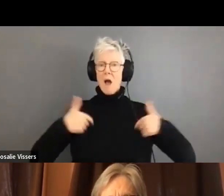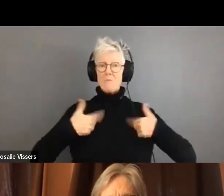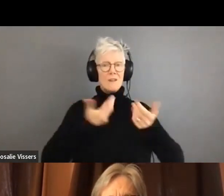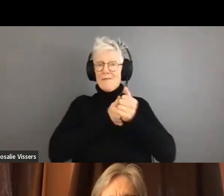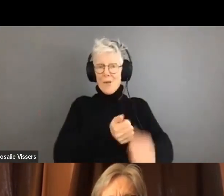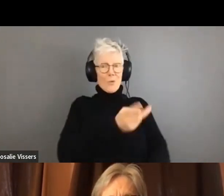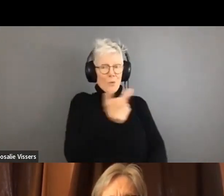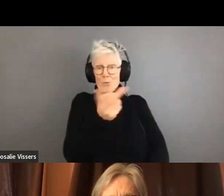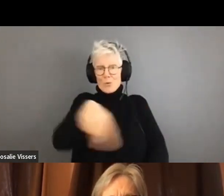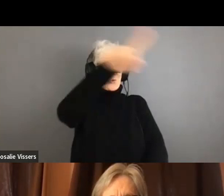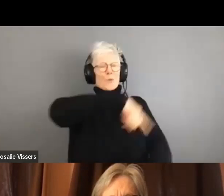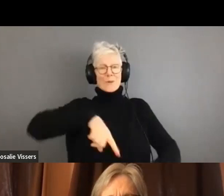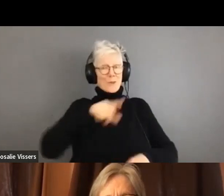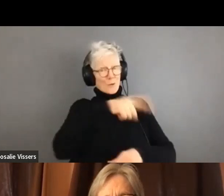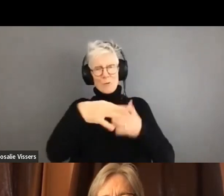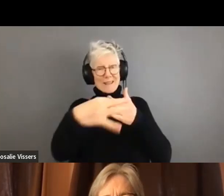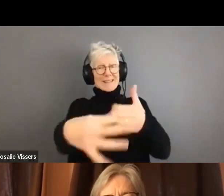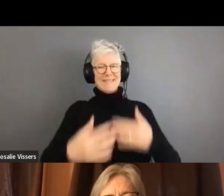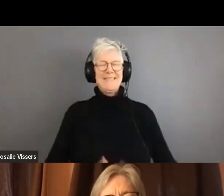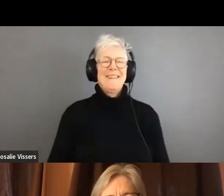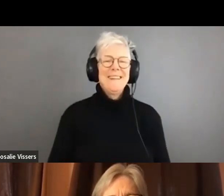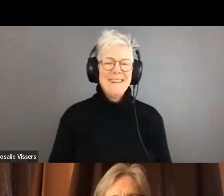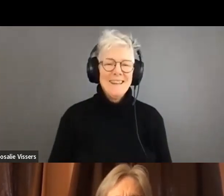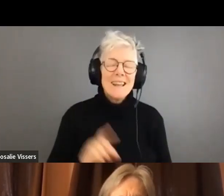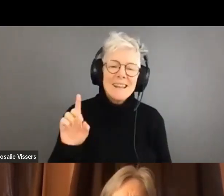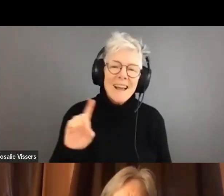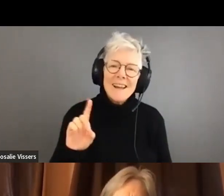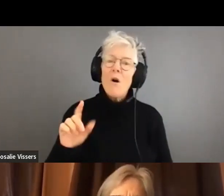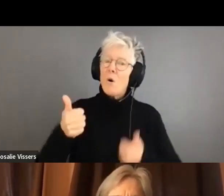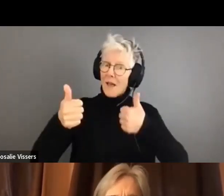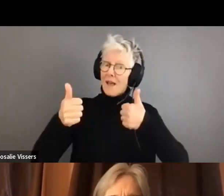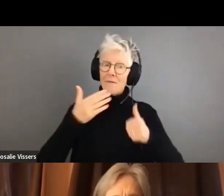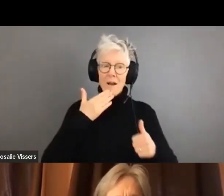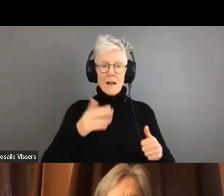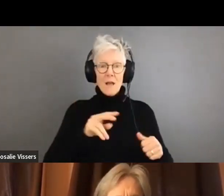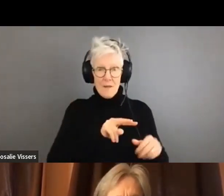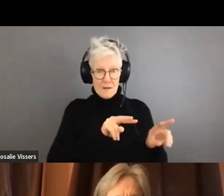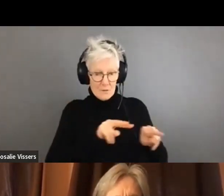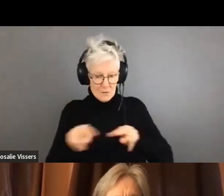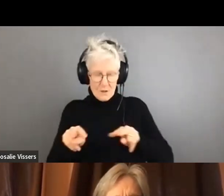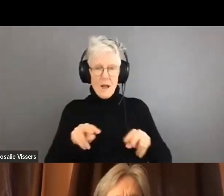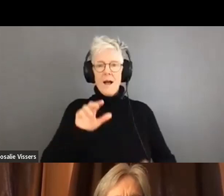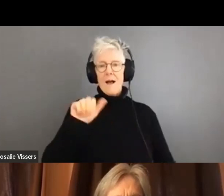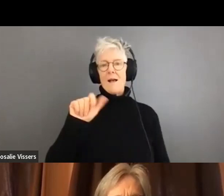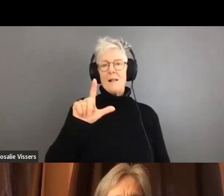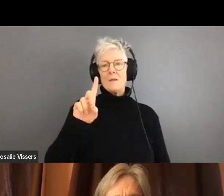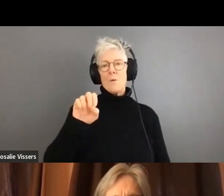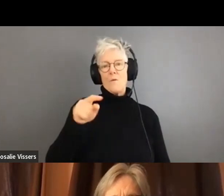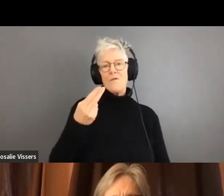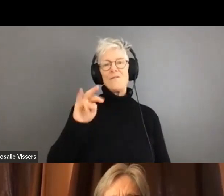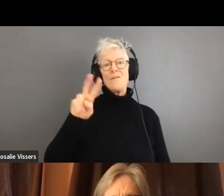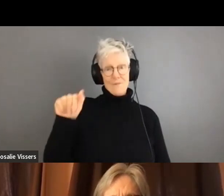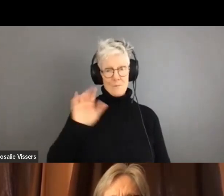steering and driving the ship. Go ahead. Absolutely. I'd love to ask this question on behalf of Altafina.